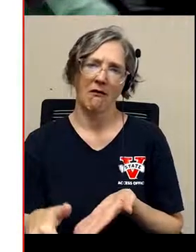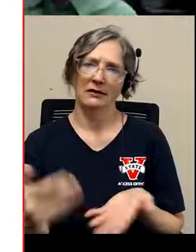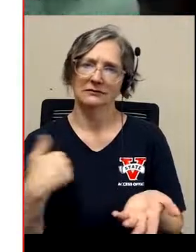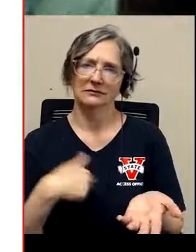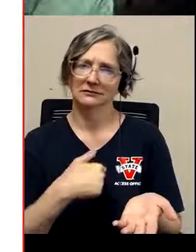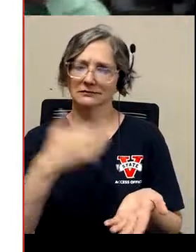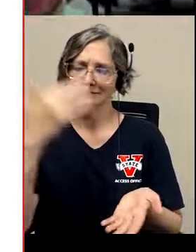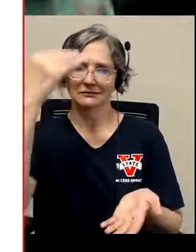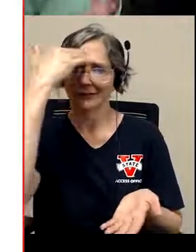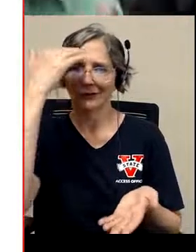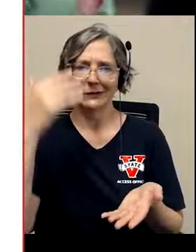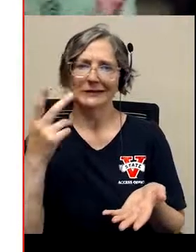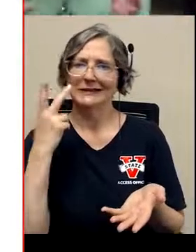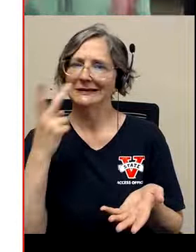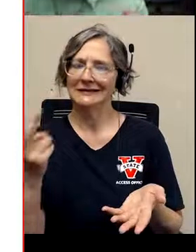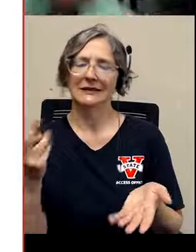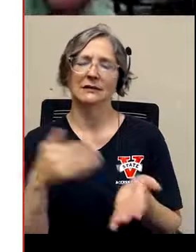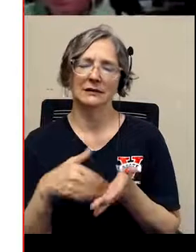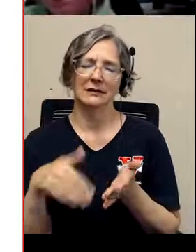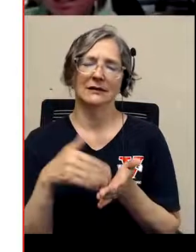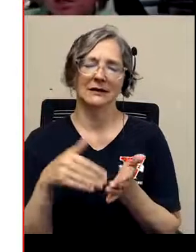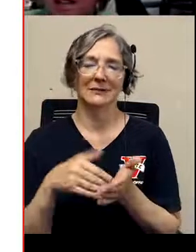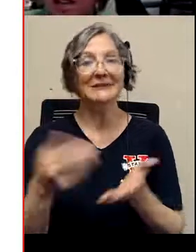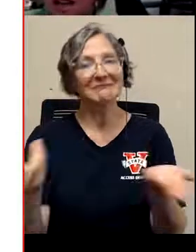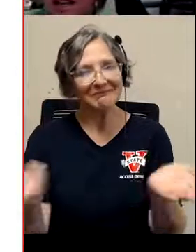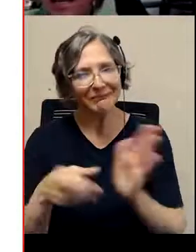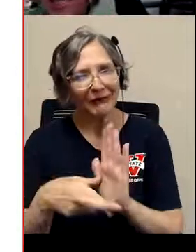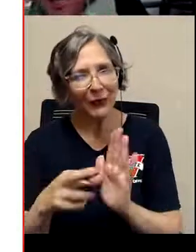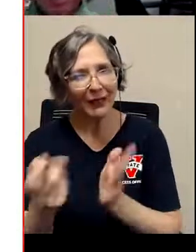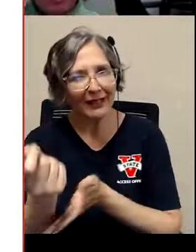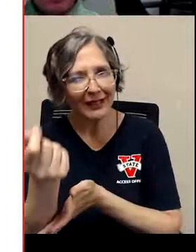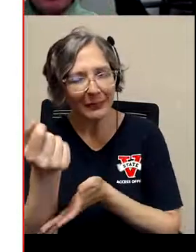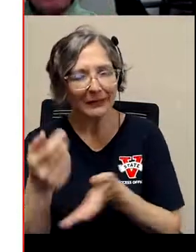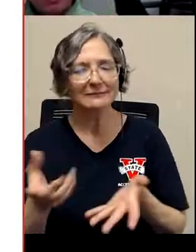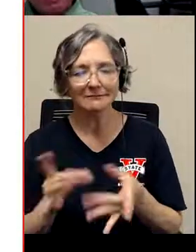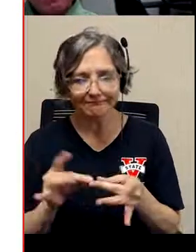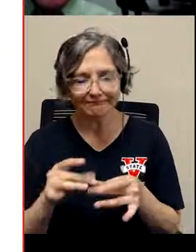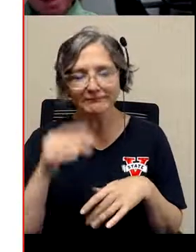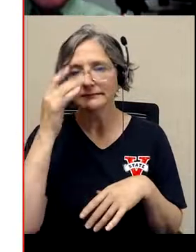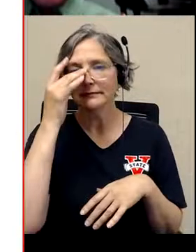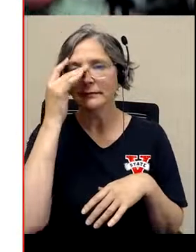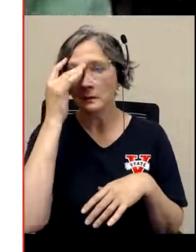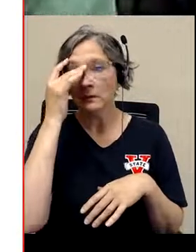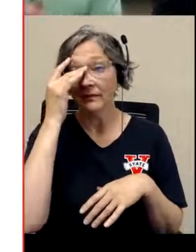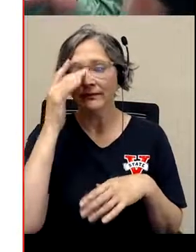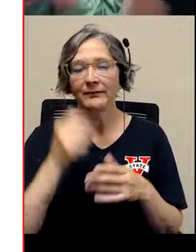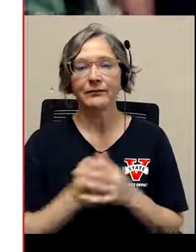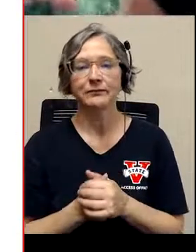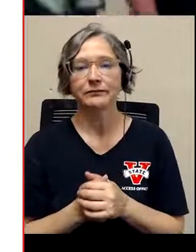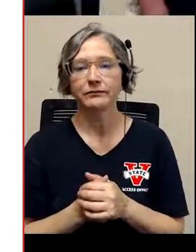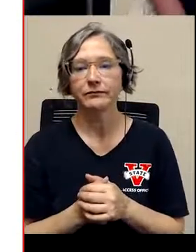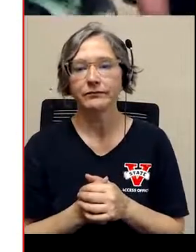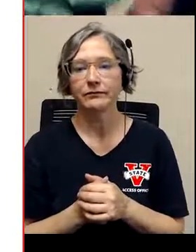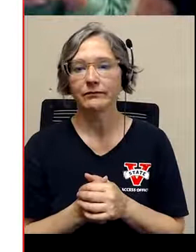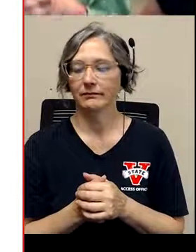us here. But just to review a little bit, because we're going to kind of, again, bring the lens back.